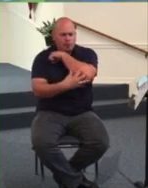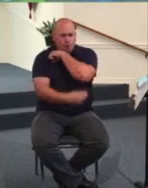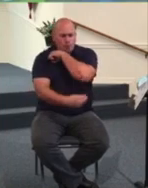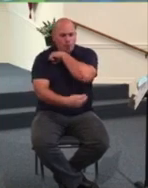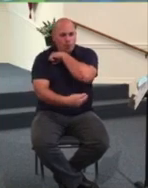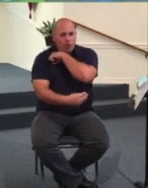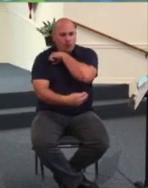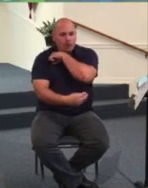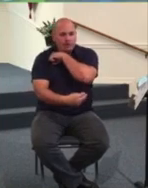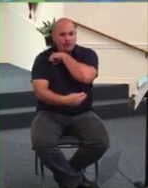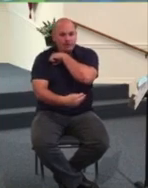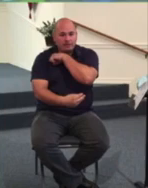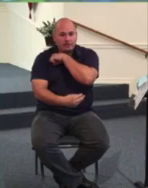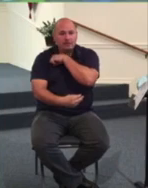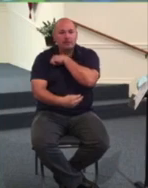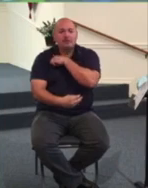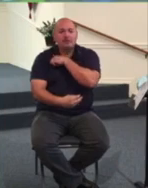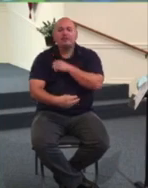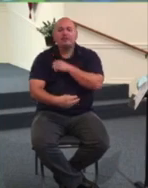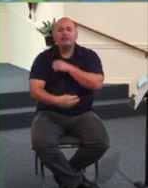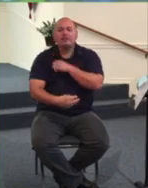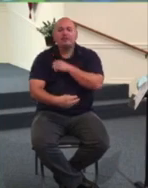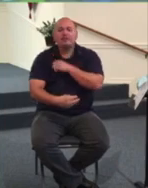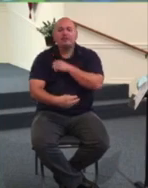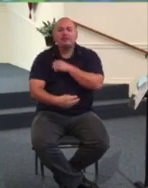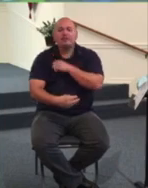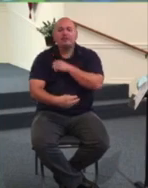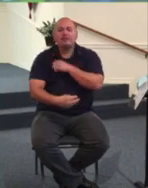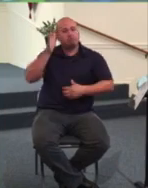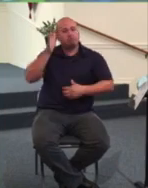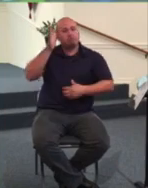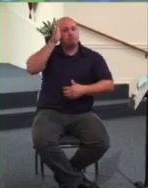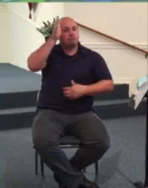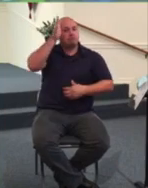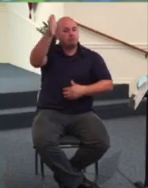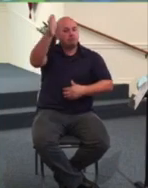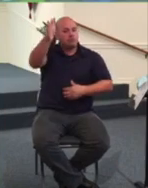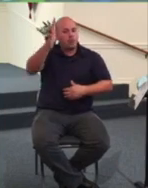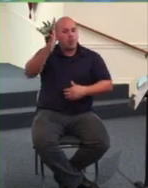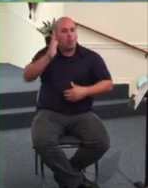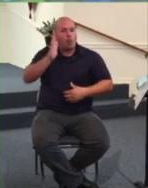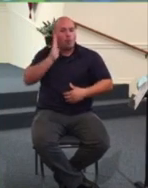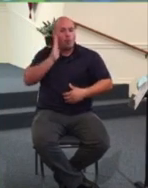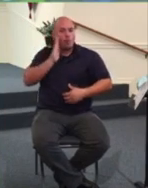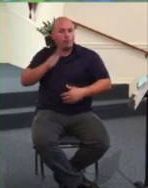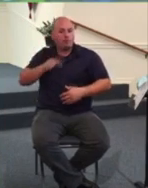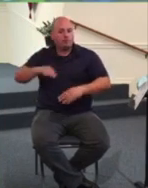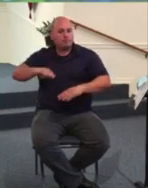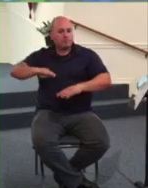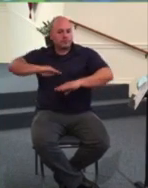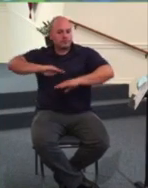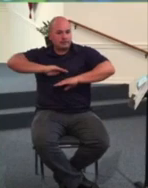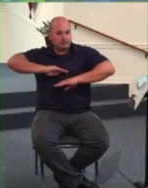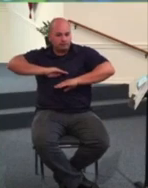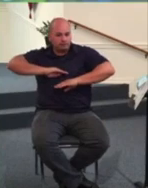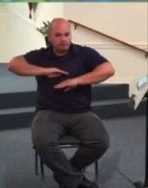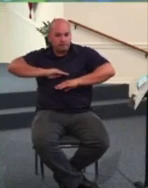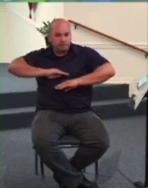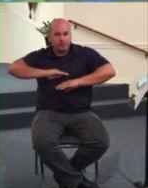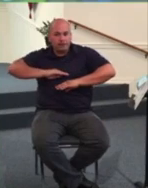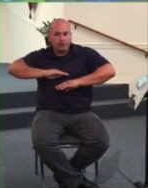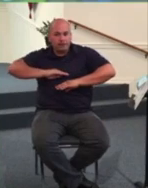hunger now, for you will be satisfied. Blessed are you who weep now, for you will